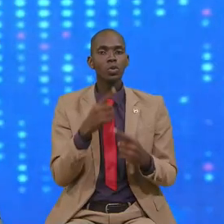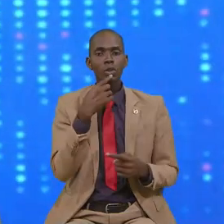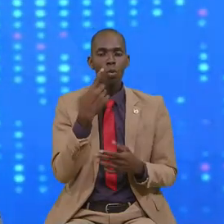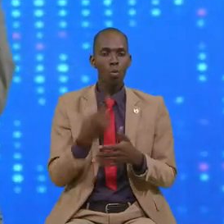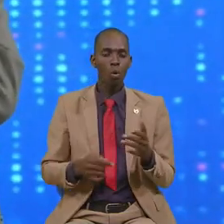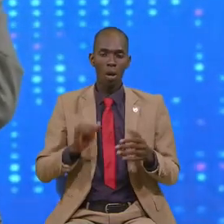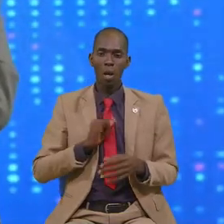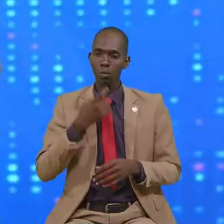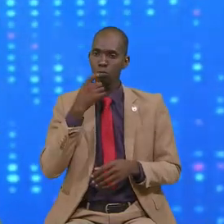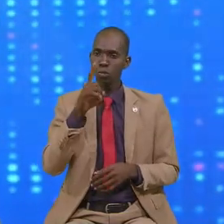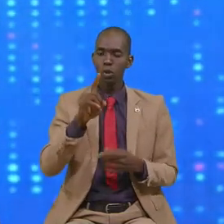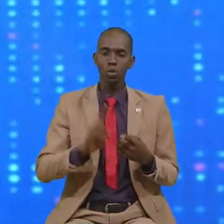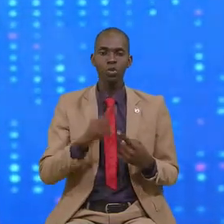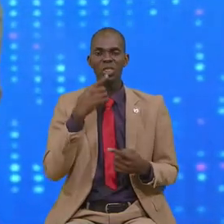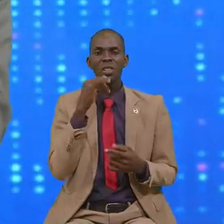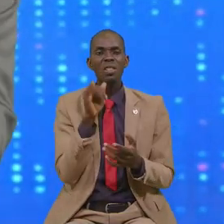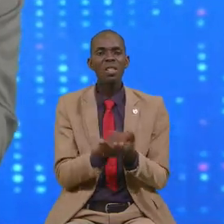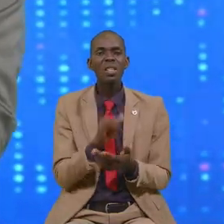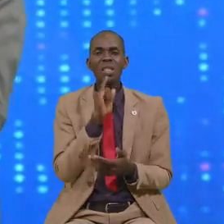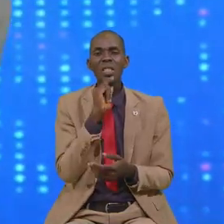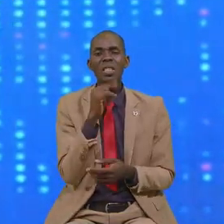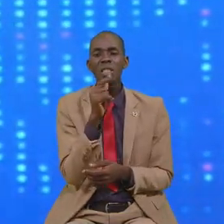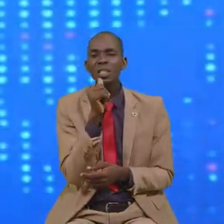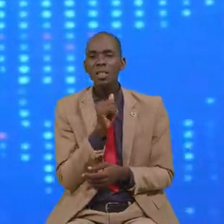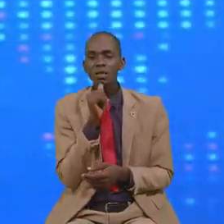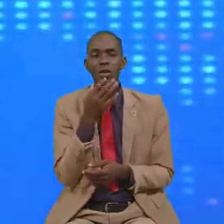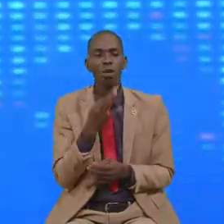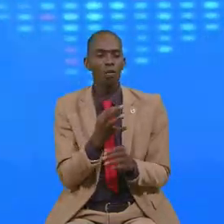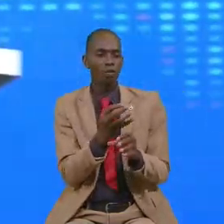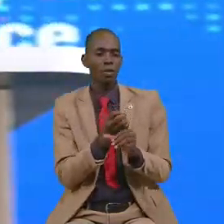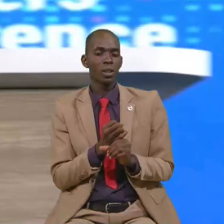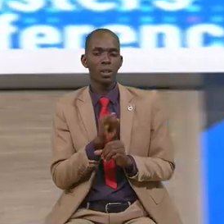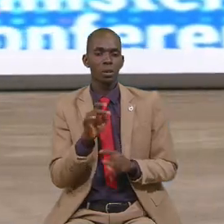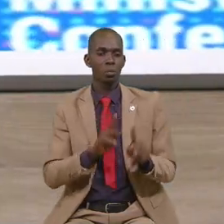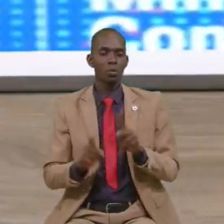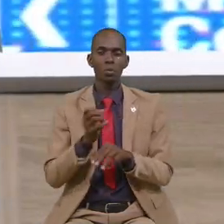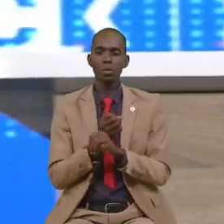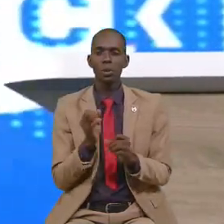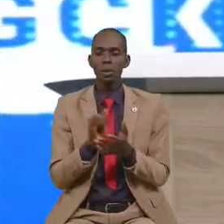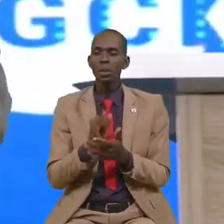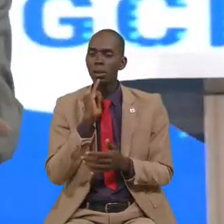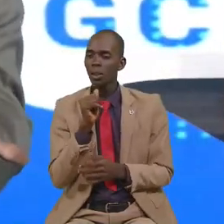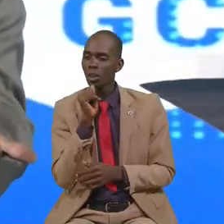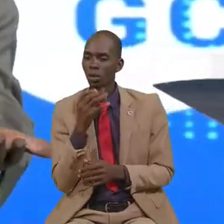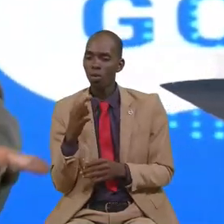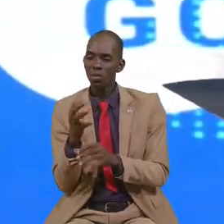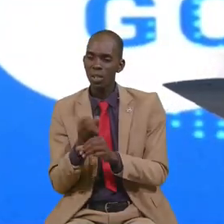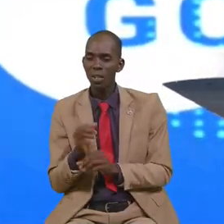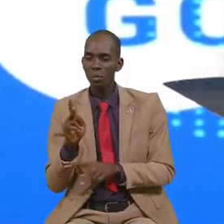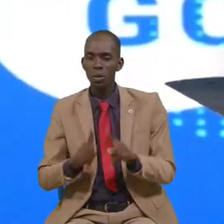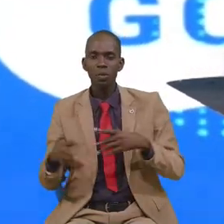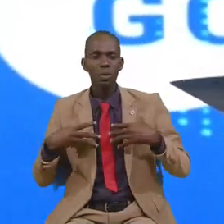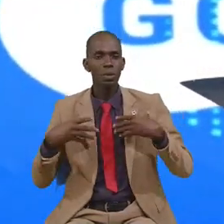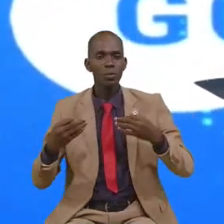say. That's the secret of getting people saved. That's the secret of getting people healed. That's the secret of